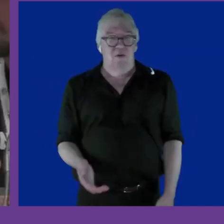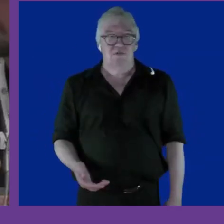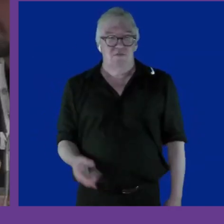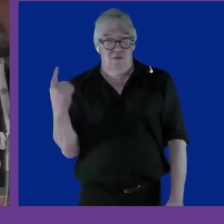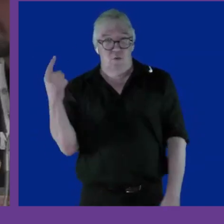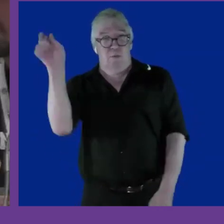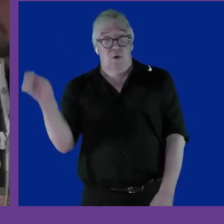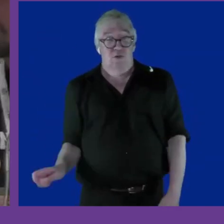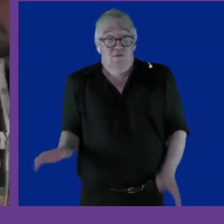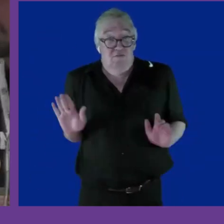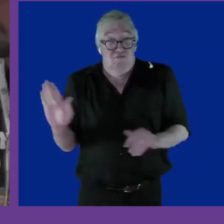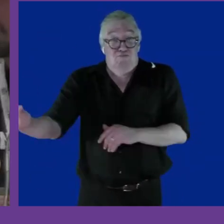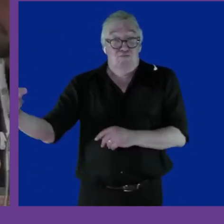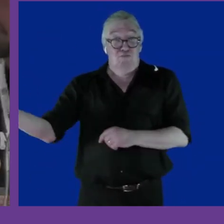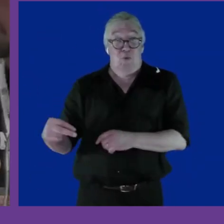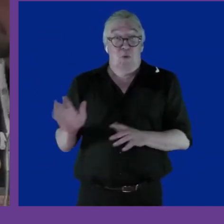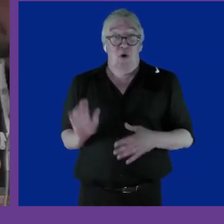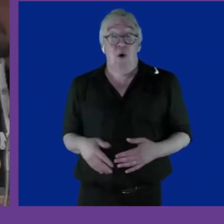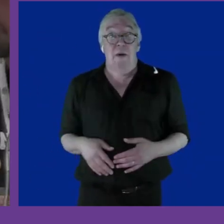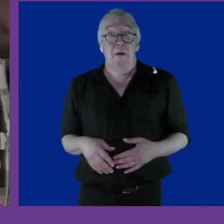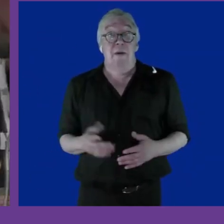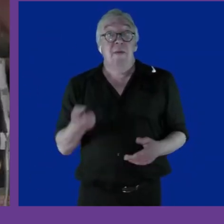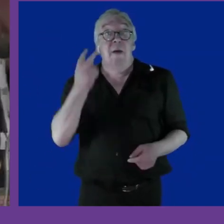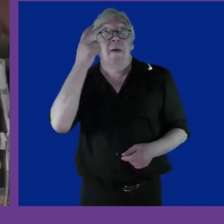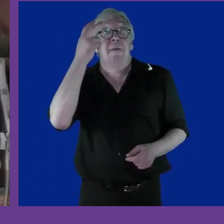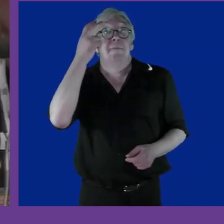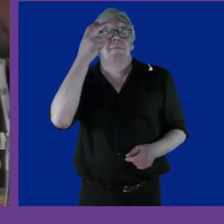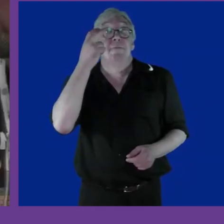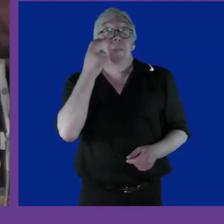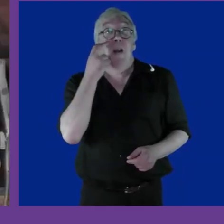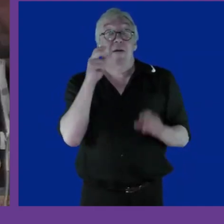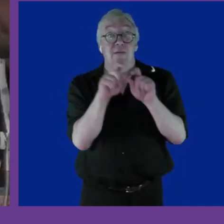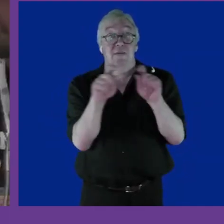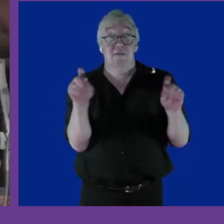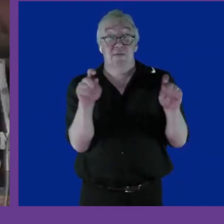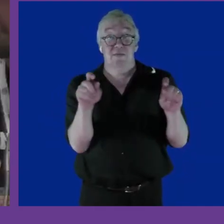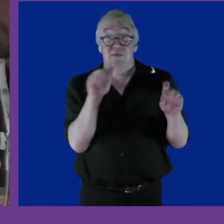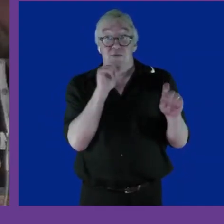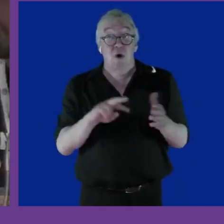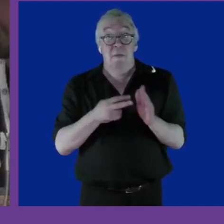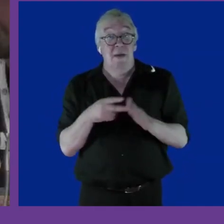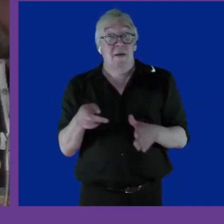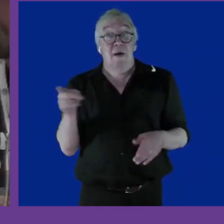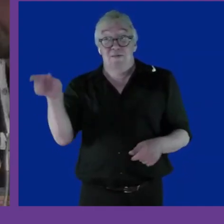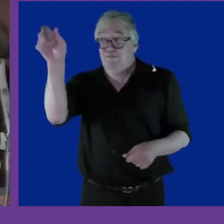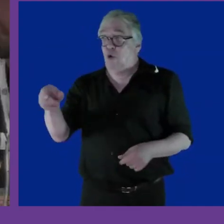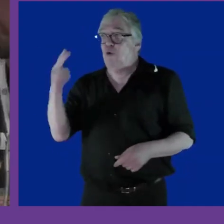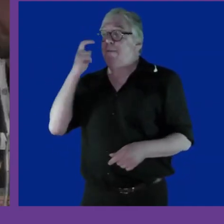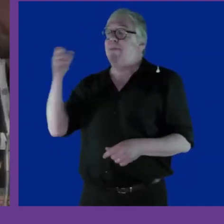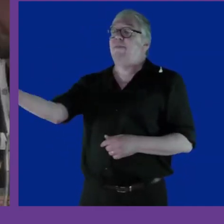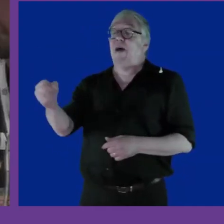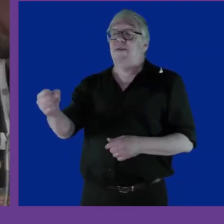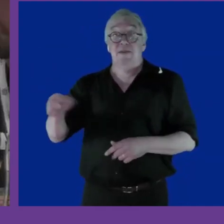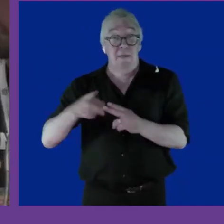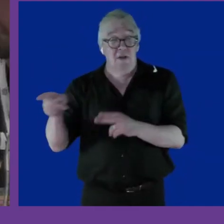is just one person. And a blind person by itself doesn't mean that they are an accessibility expert. So the idea